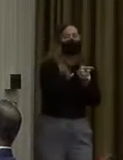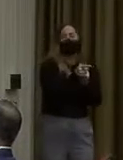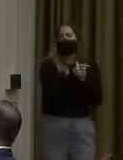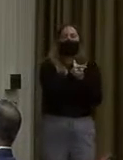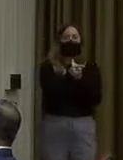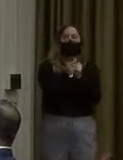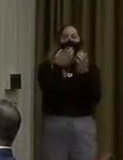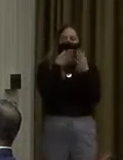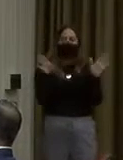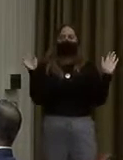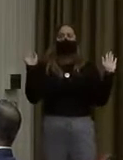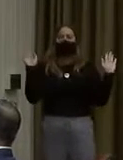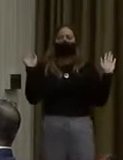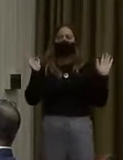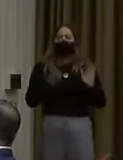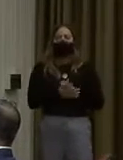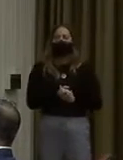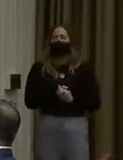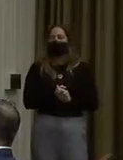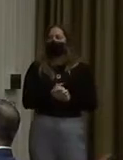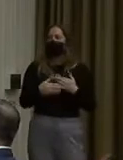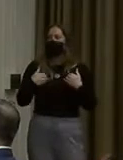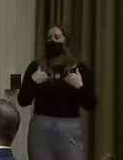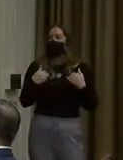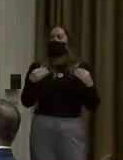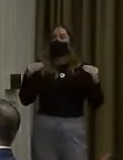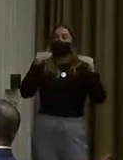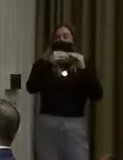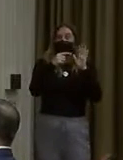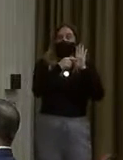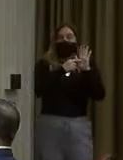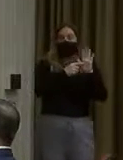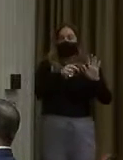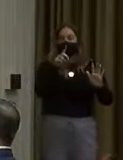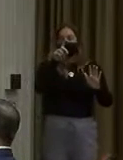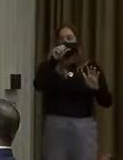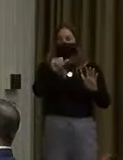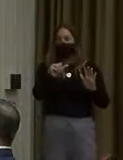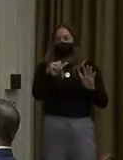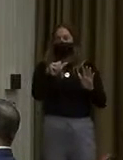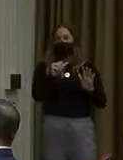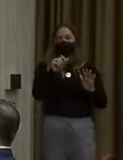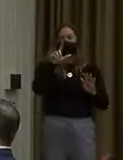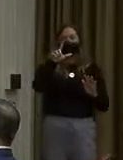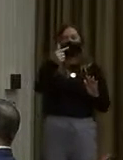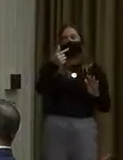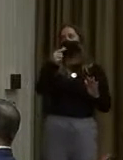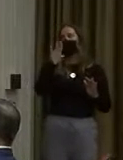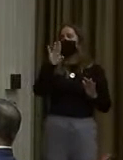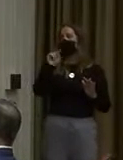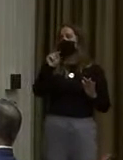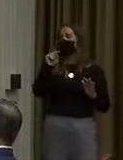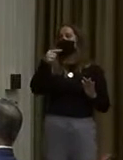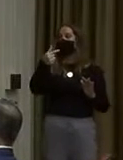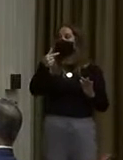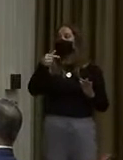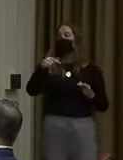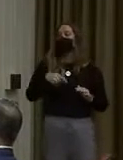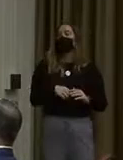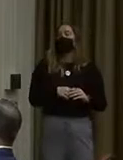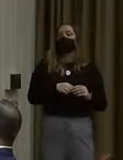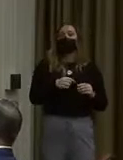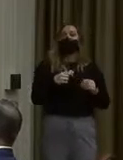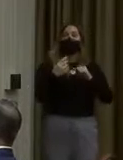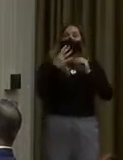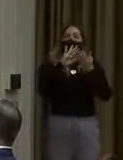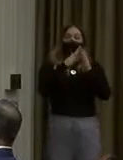multiple marginalizations and how we have a higher representation of disability, LGBTQ and BIPOC in communities of poverty